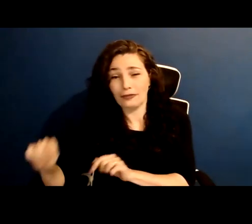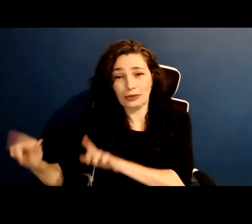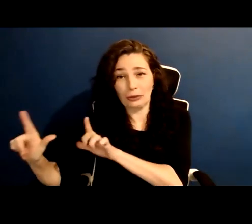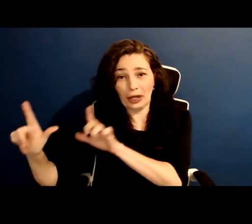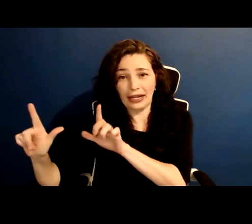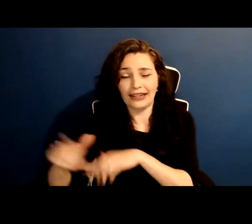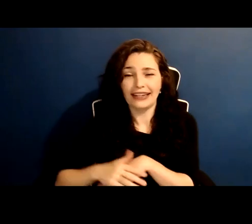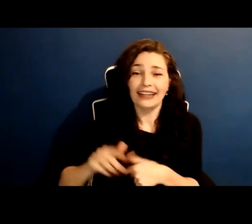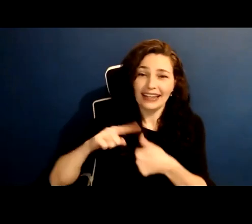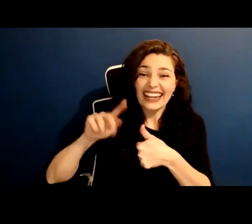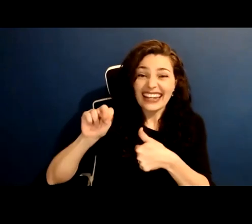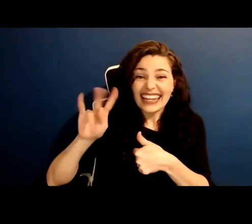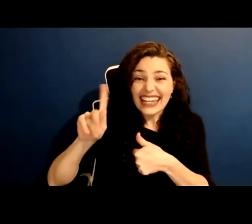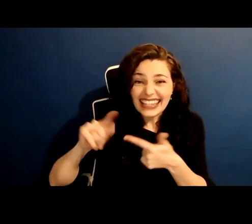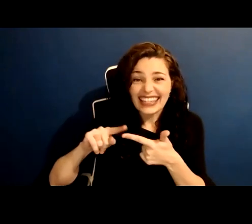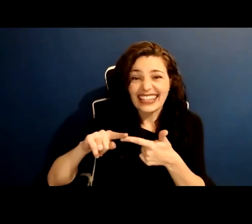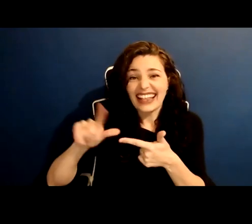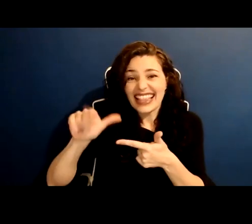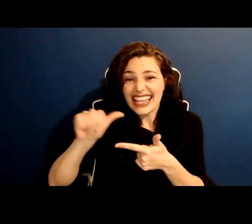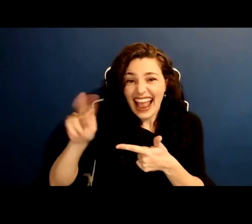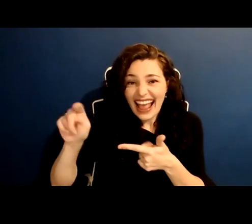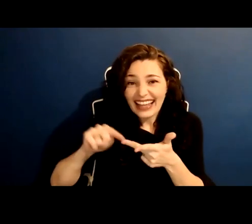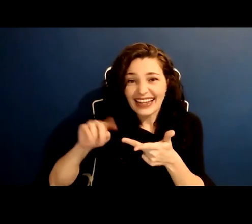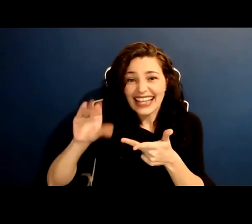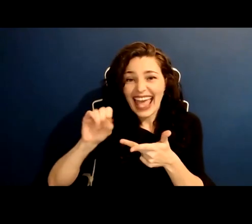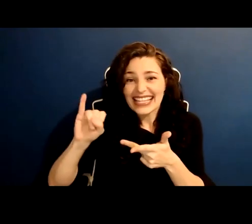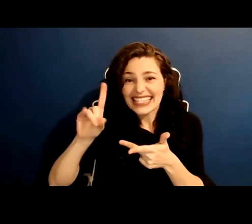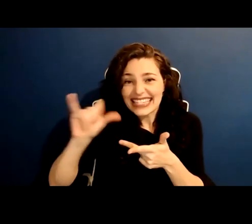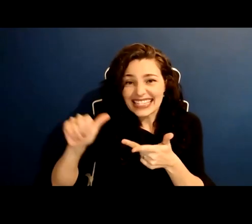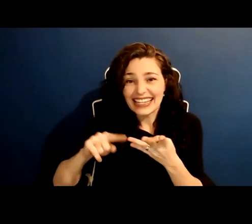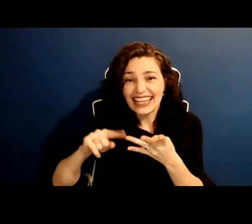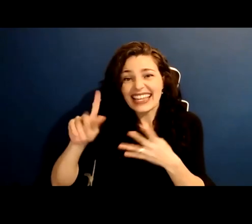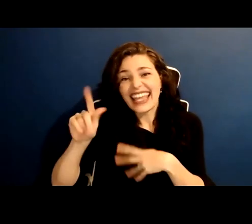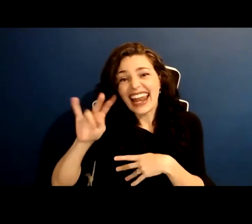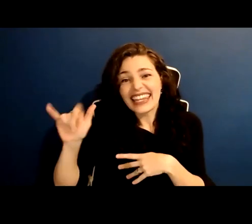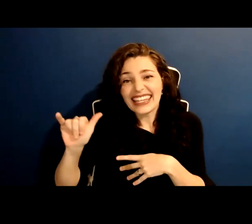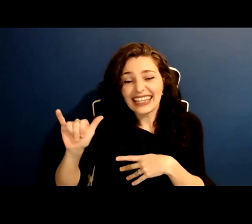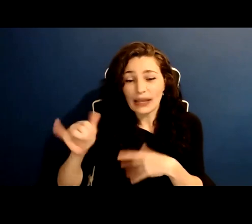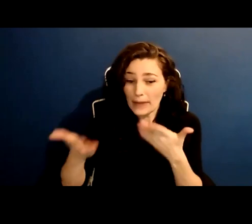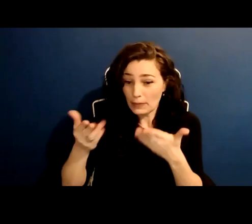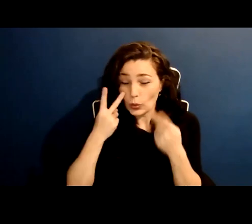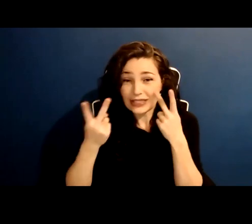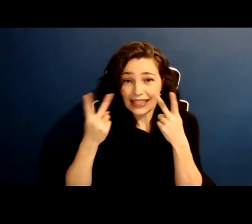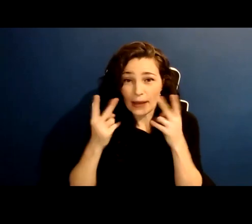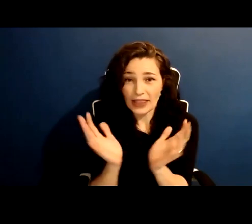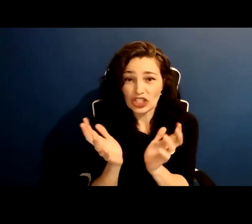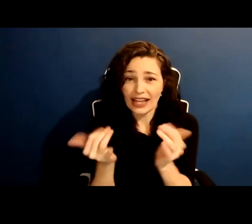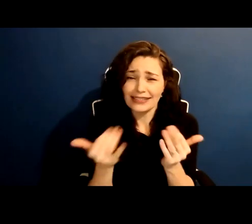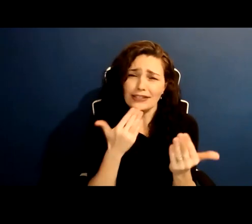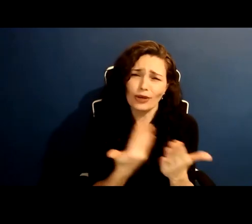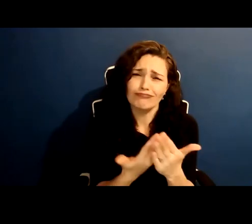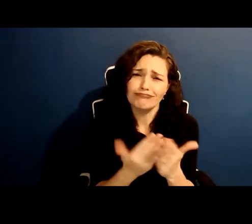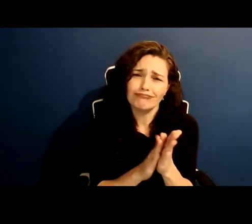Nikki, Leanne, Cassidy, and Kenny. You may see some of them in the chat today. During